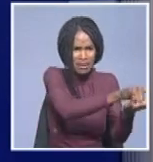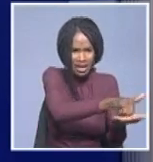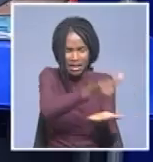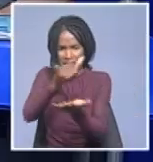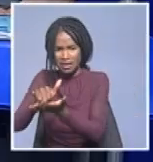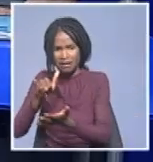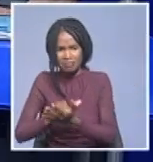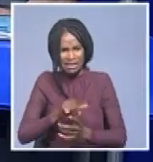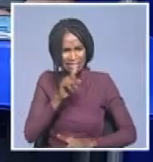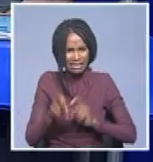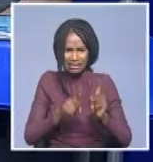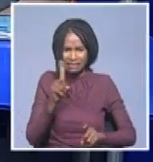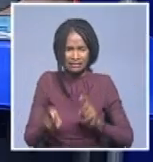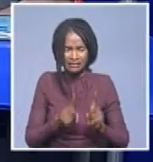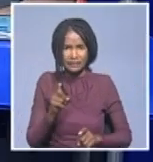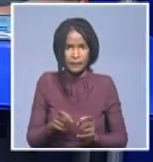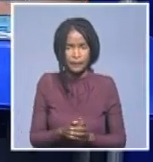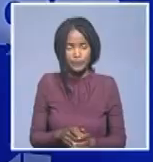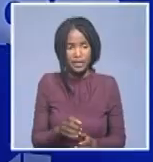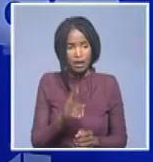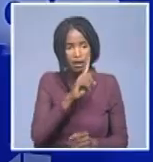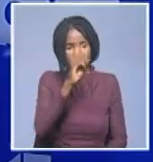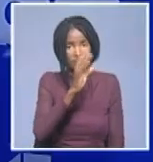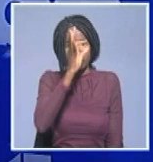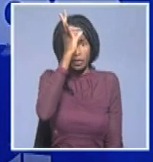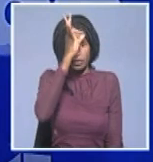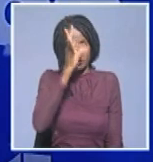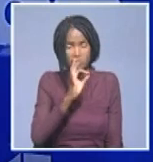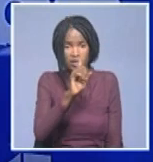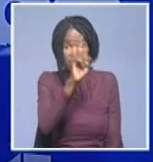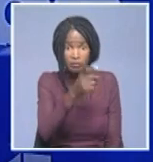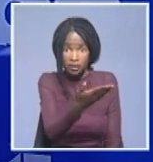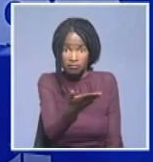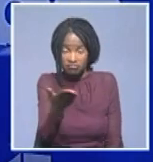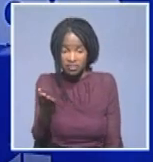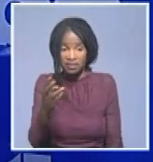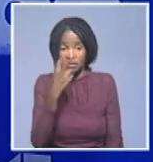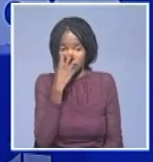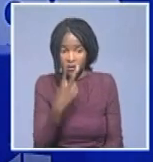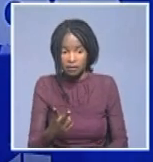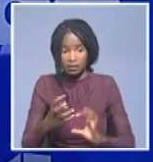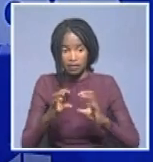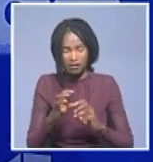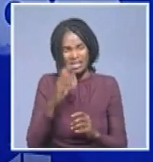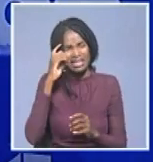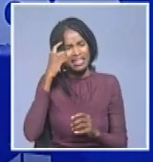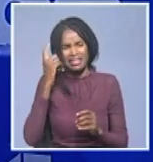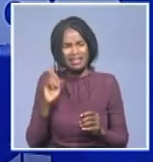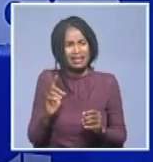out some of our Facebook comments. We went to social media, of course, and asked you, the viewers, what you think of